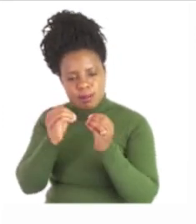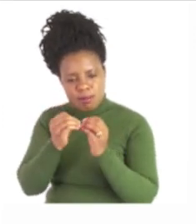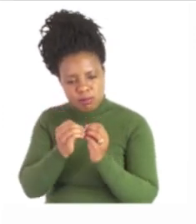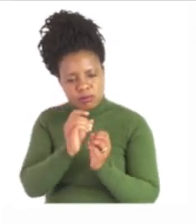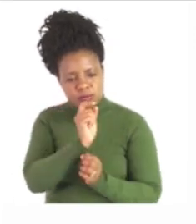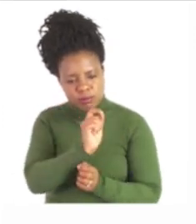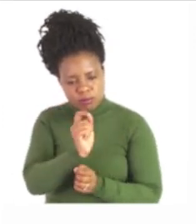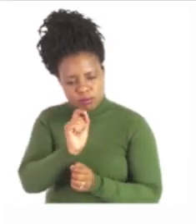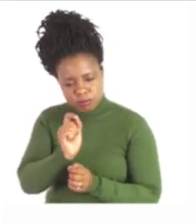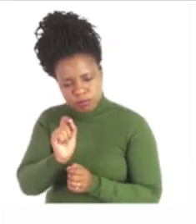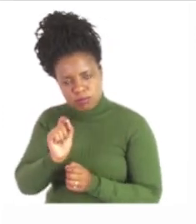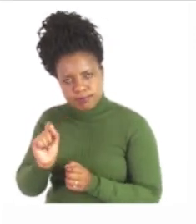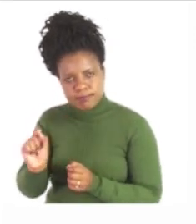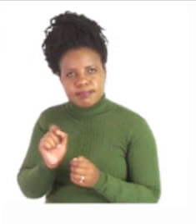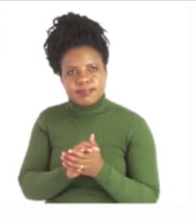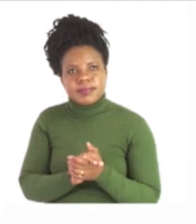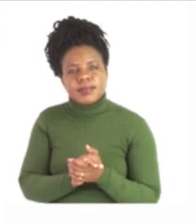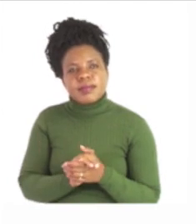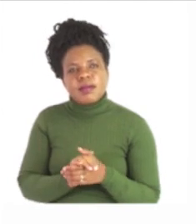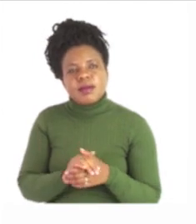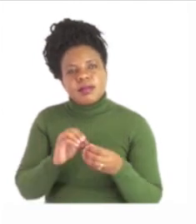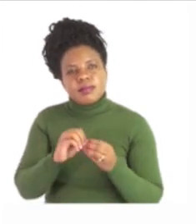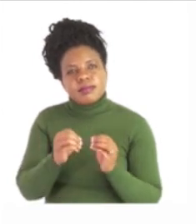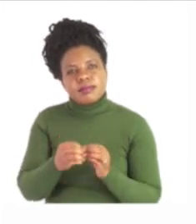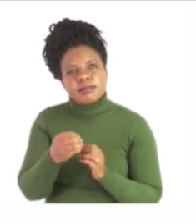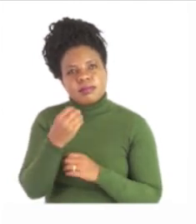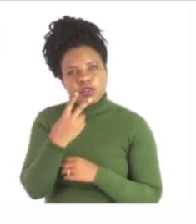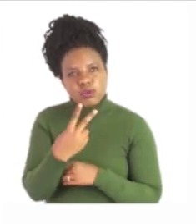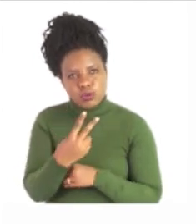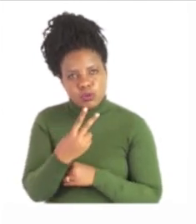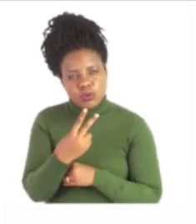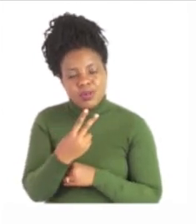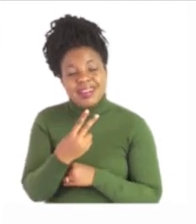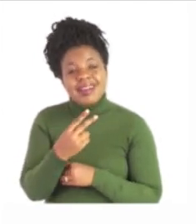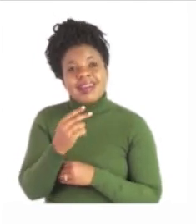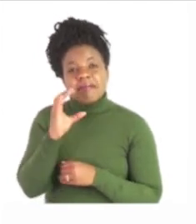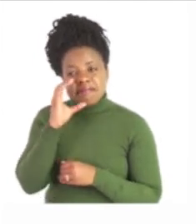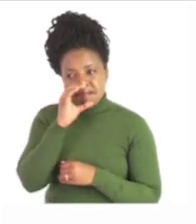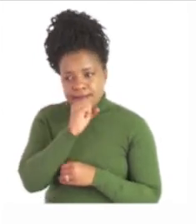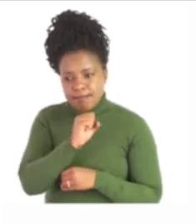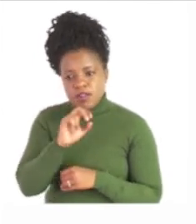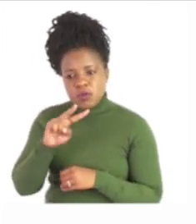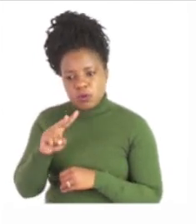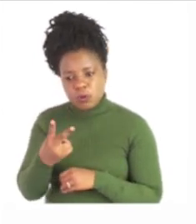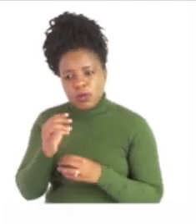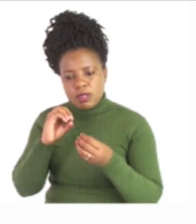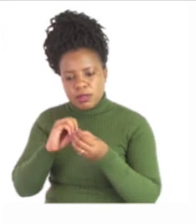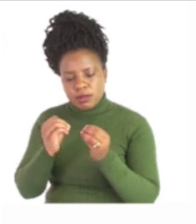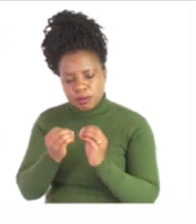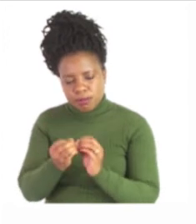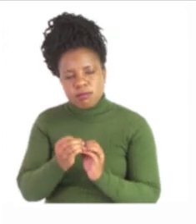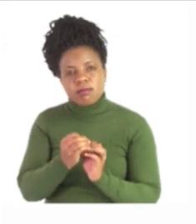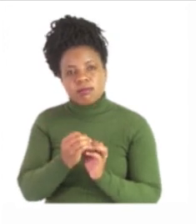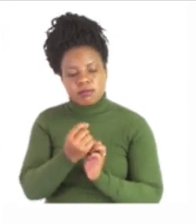list. The second question is to fill in the missing square numbers in the list